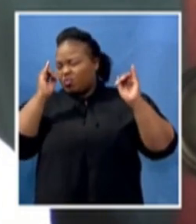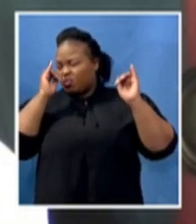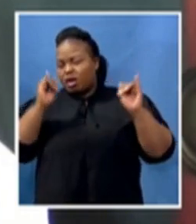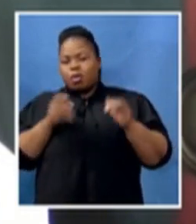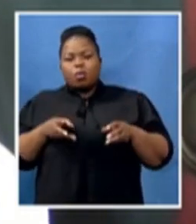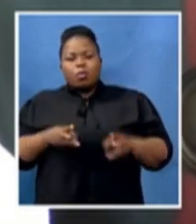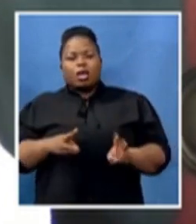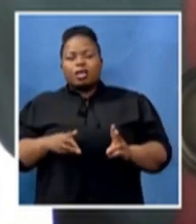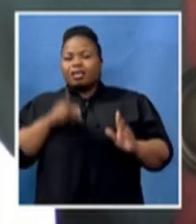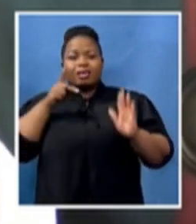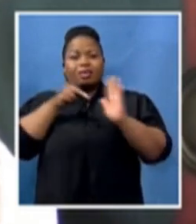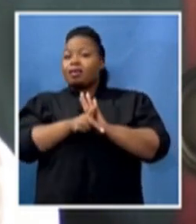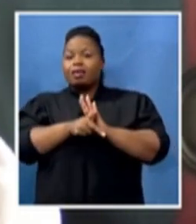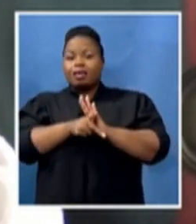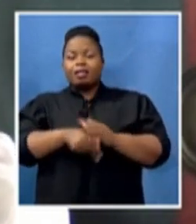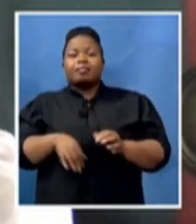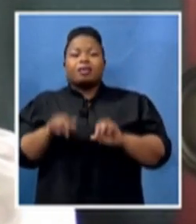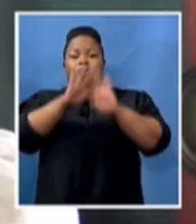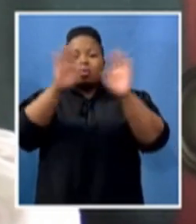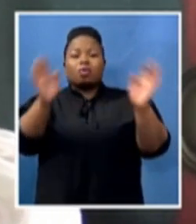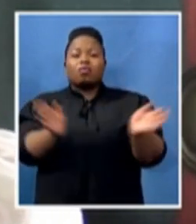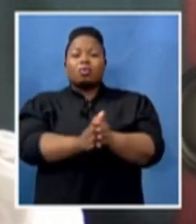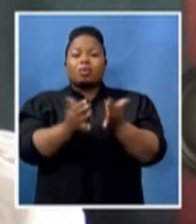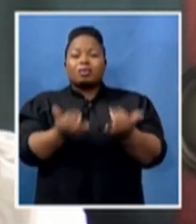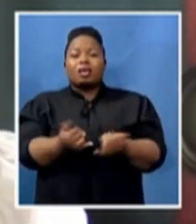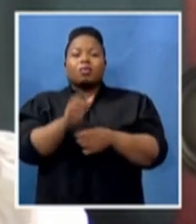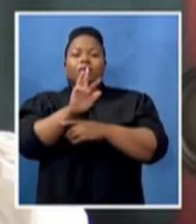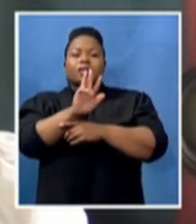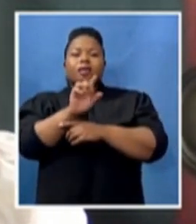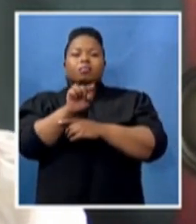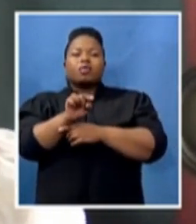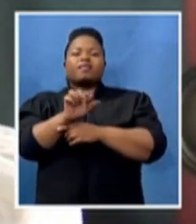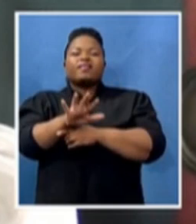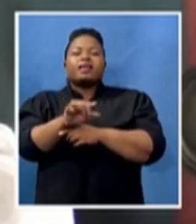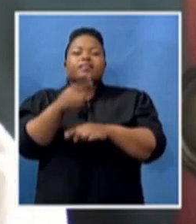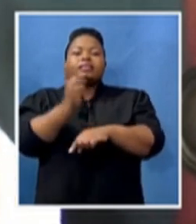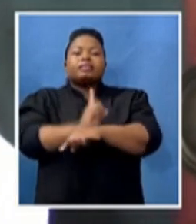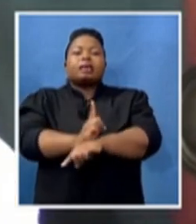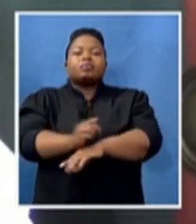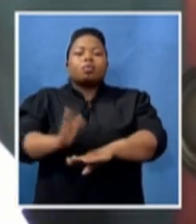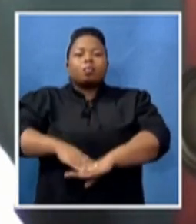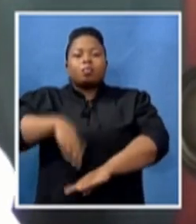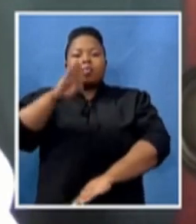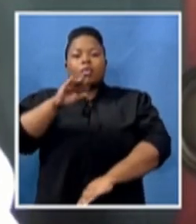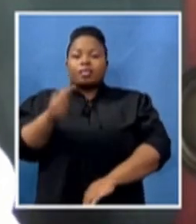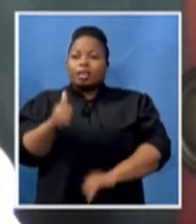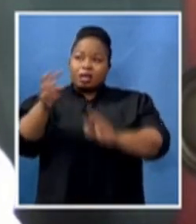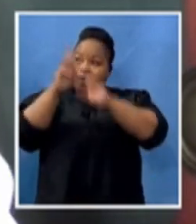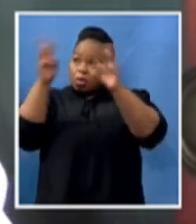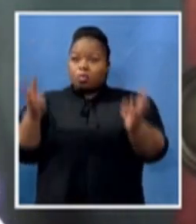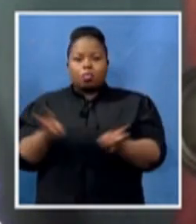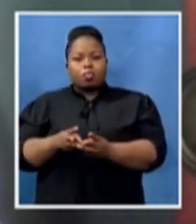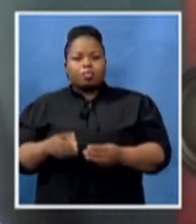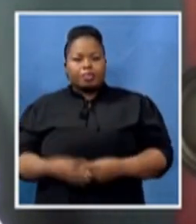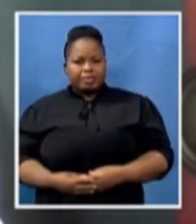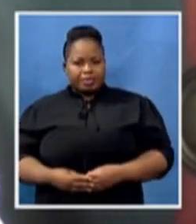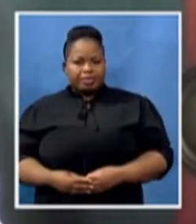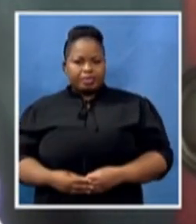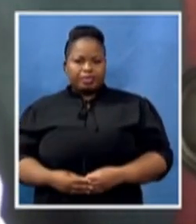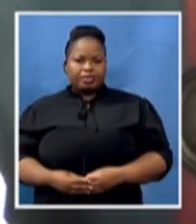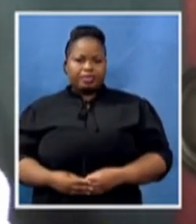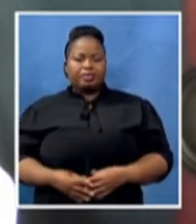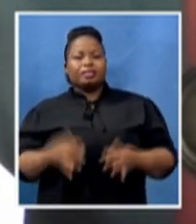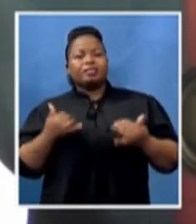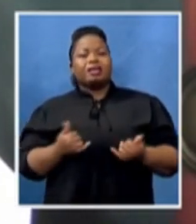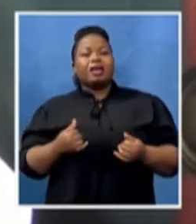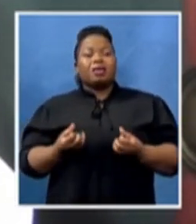femicide is 9.5 times higher than the global average. There is widespread view that the